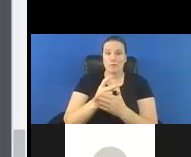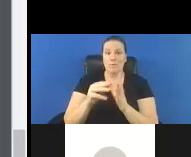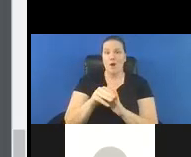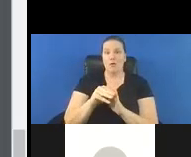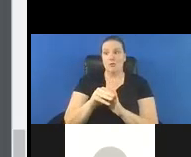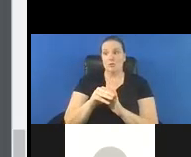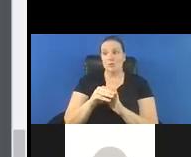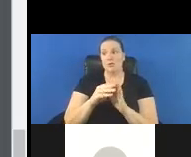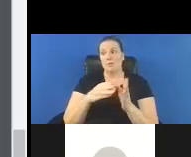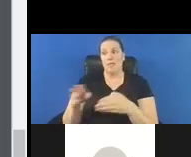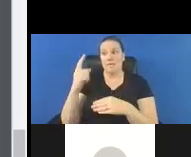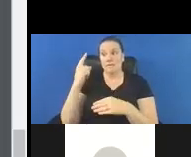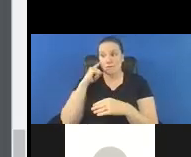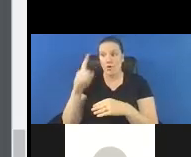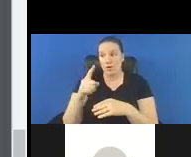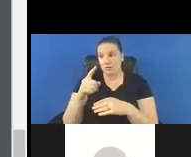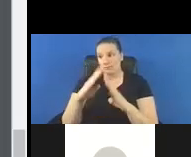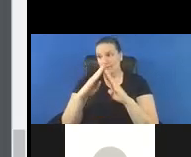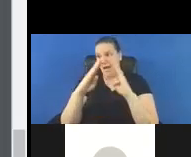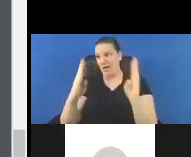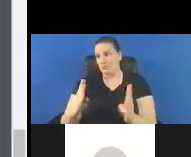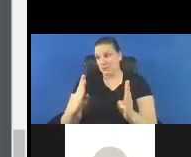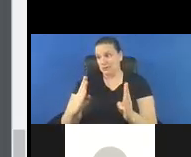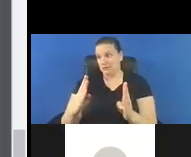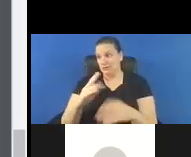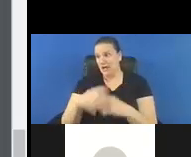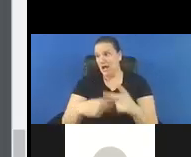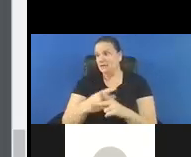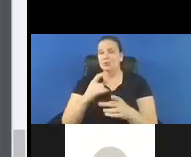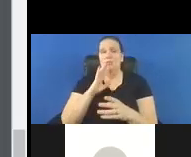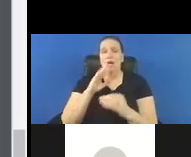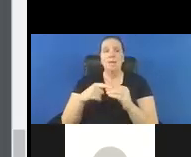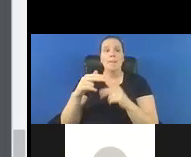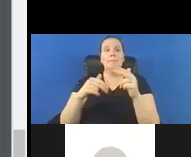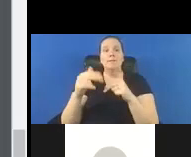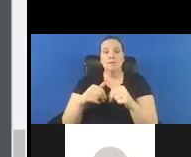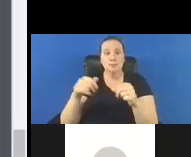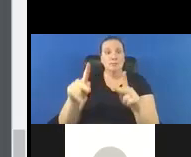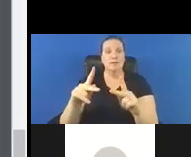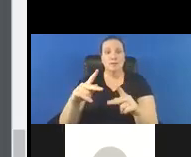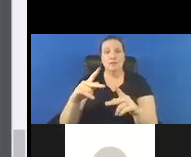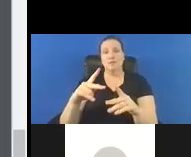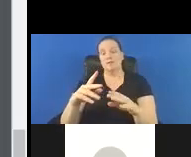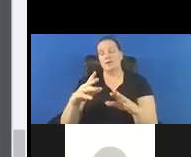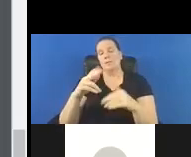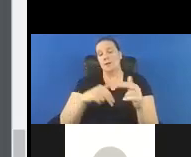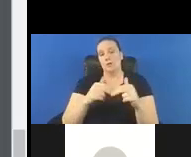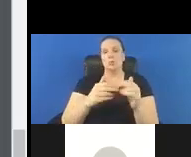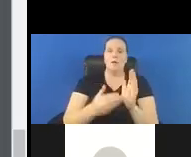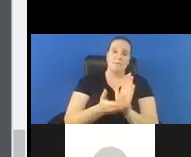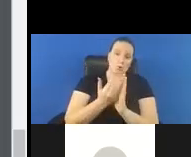housing types, you're really talking about the building permitting processing, building review and permitting process. And